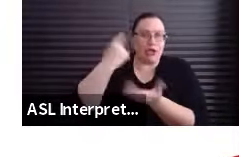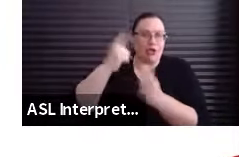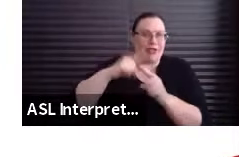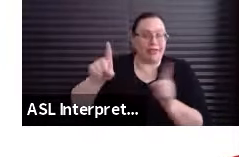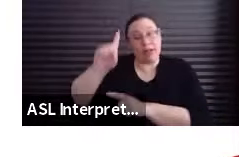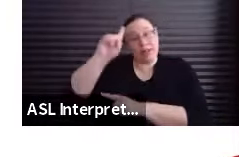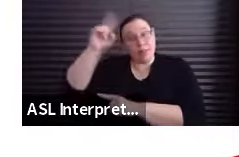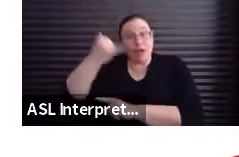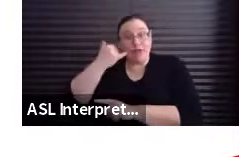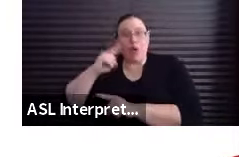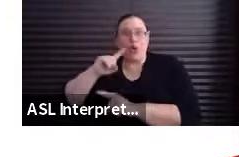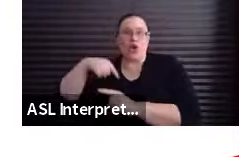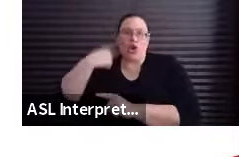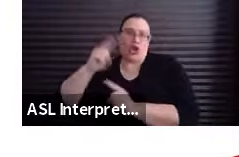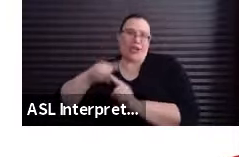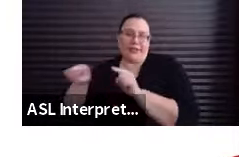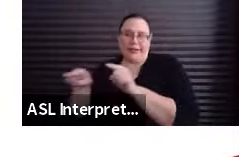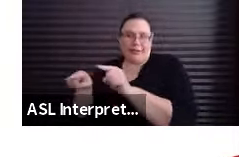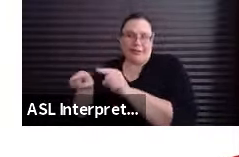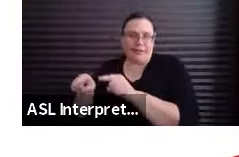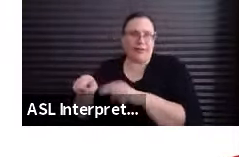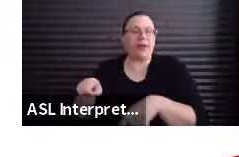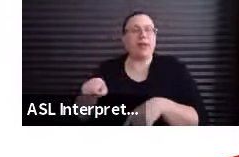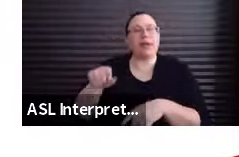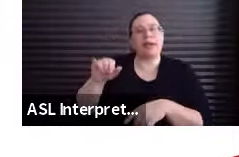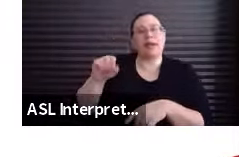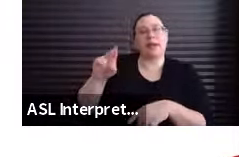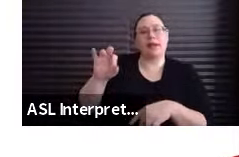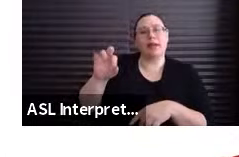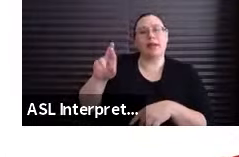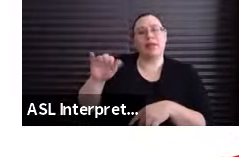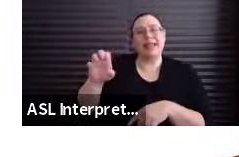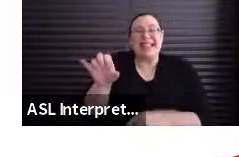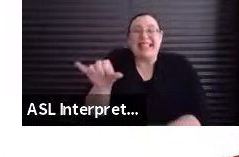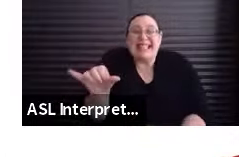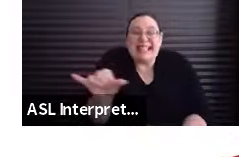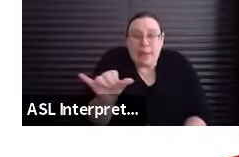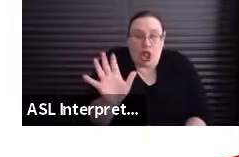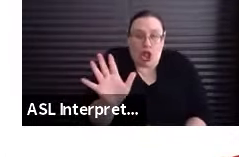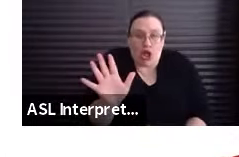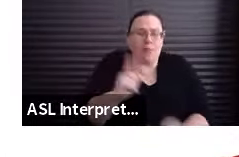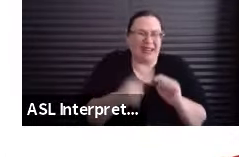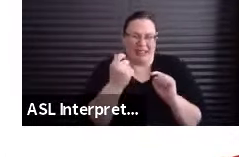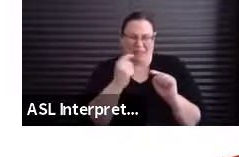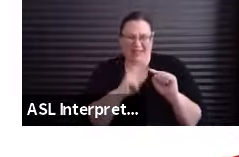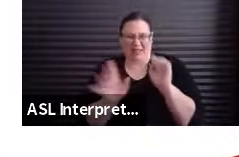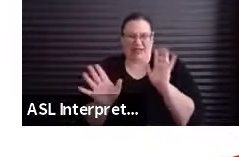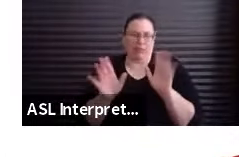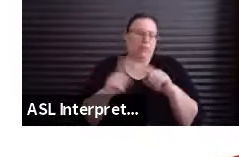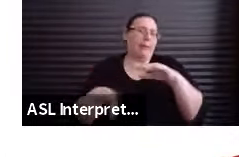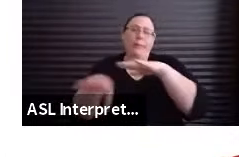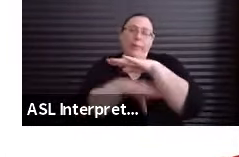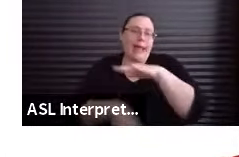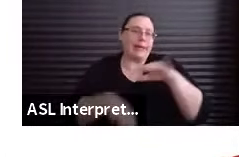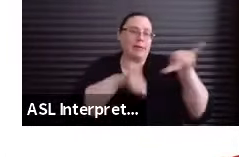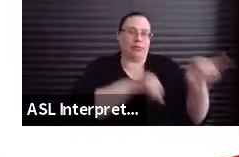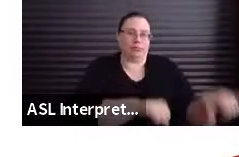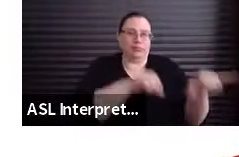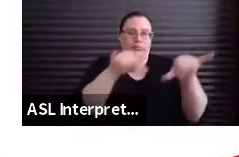smartphone, the interface will look approximately the same, but it may look a little bit different. But the basics are all